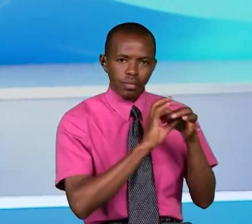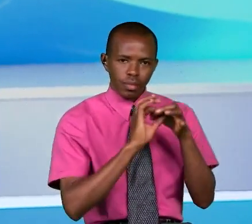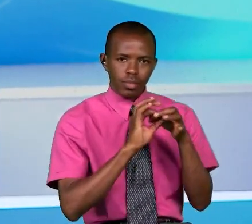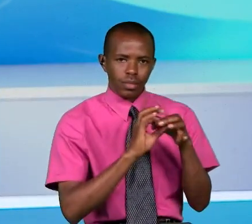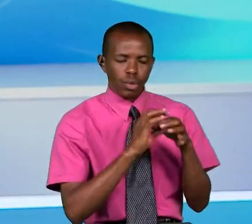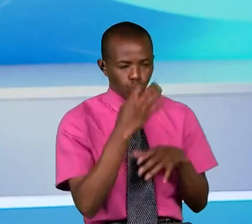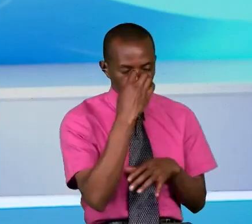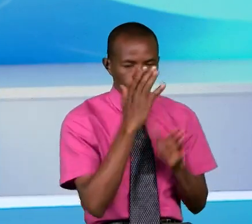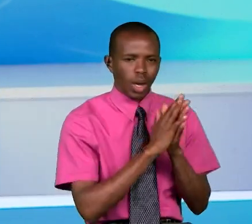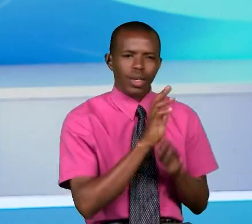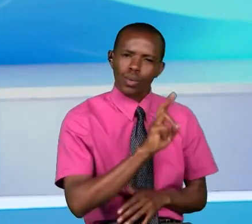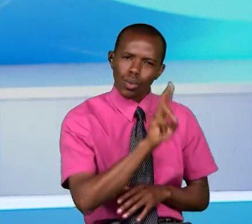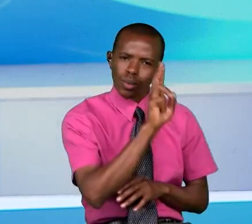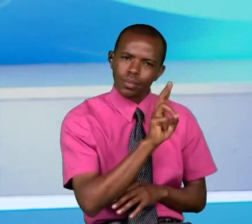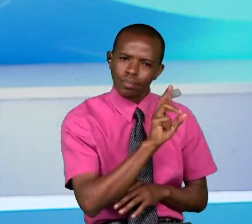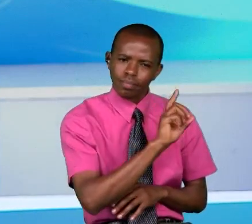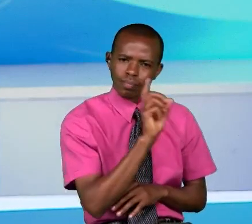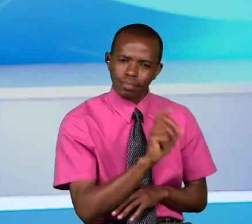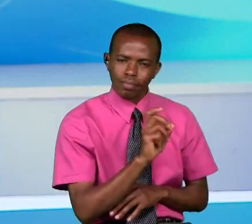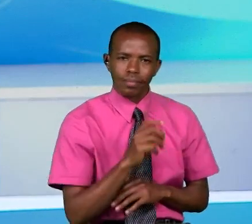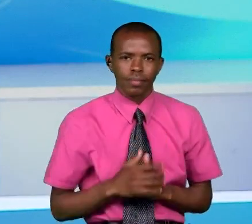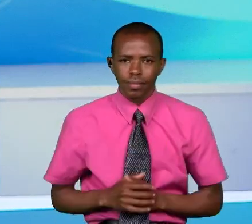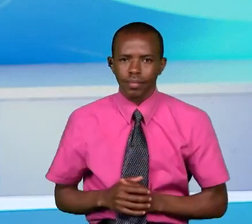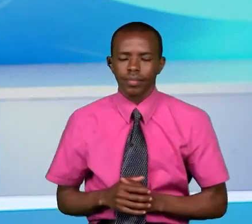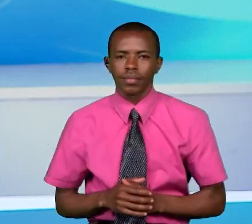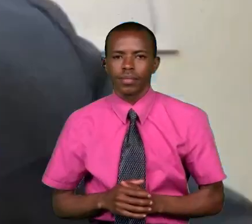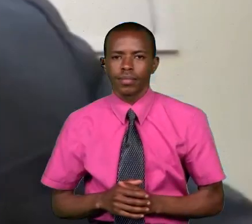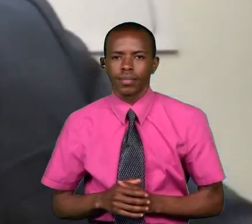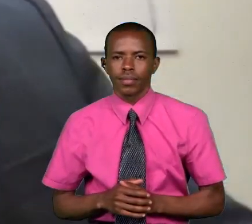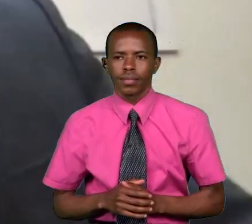Deputy President and the President of the Republic of Kenya?